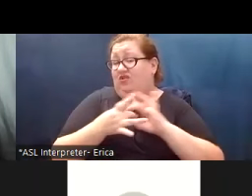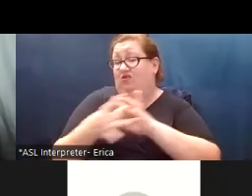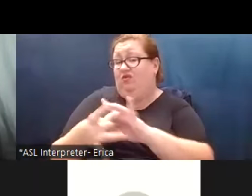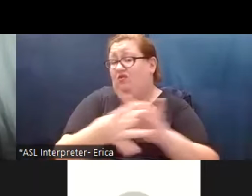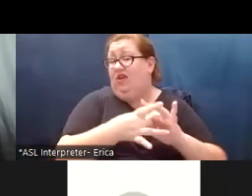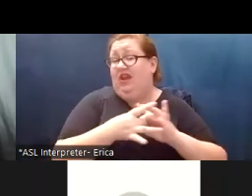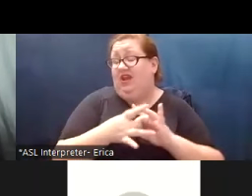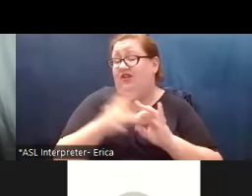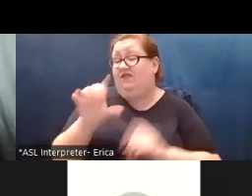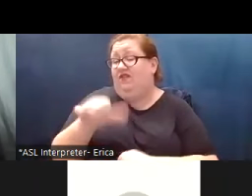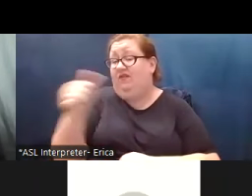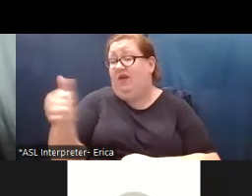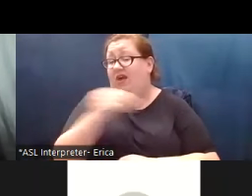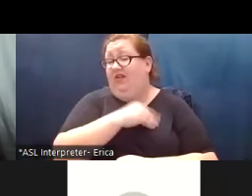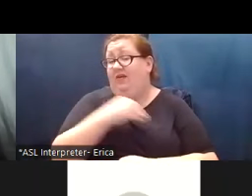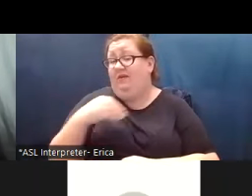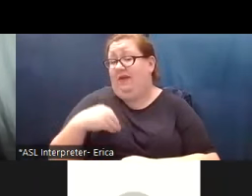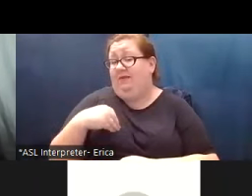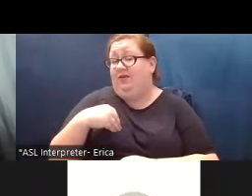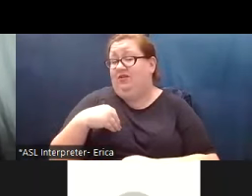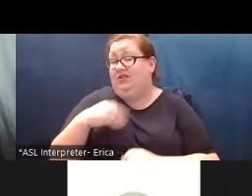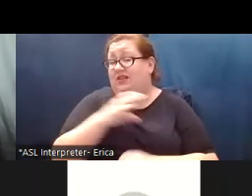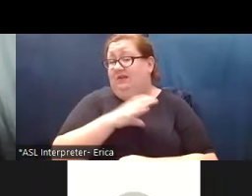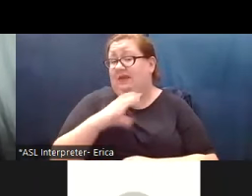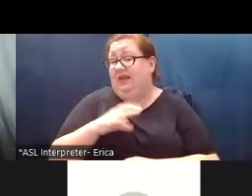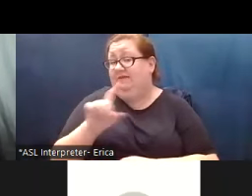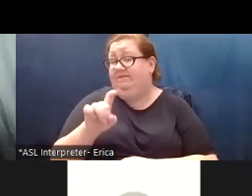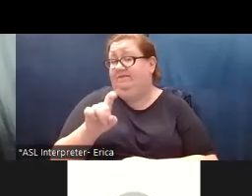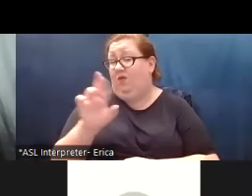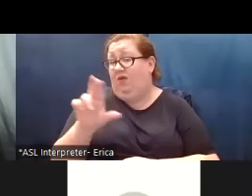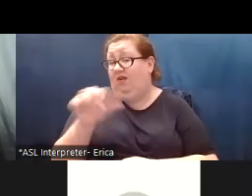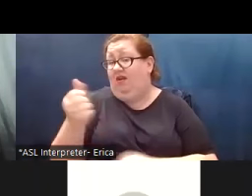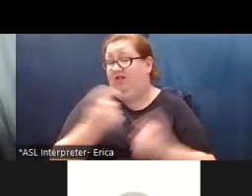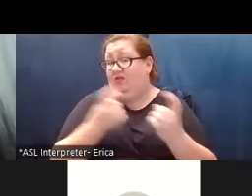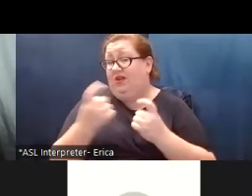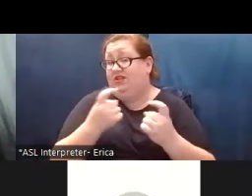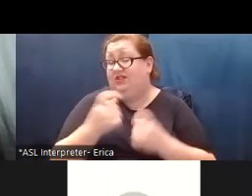steering committee members, and any questions people have?